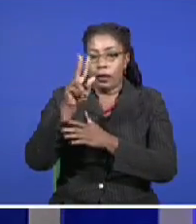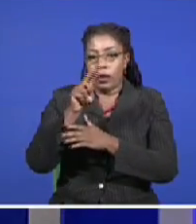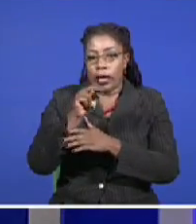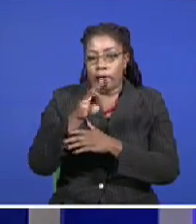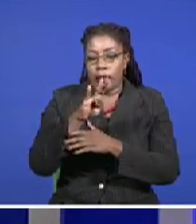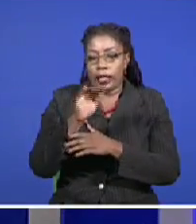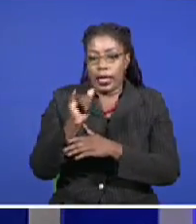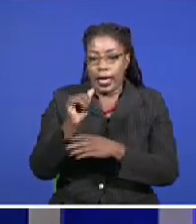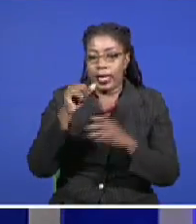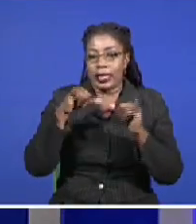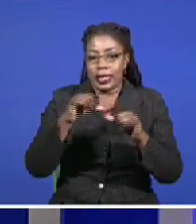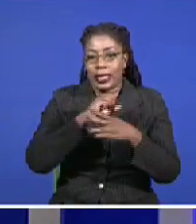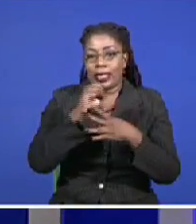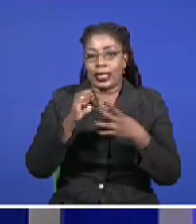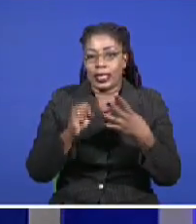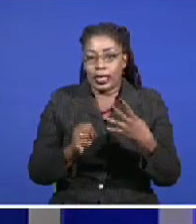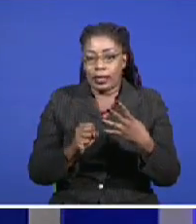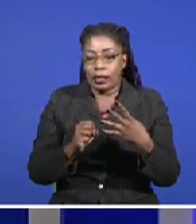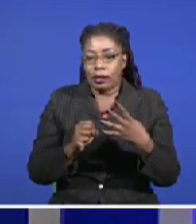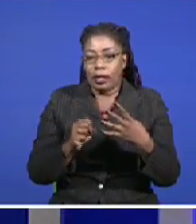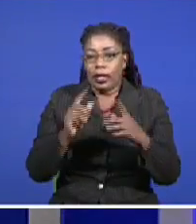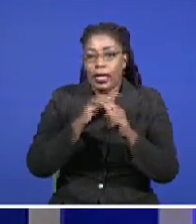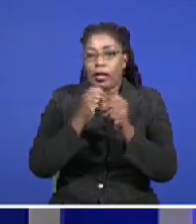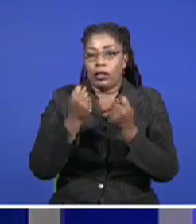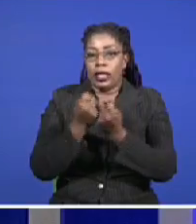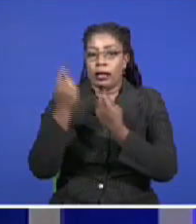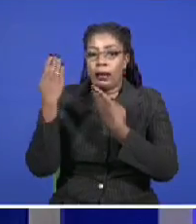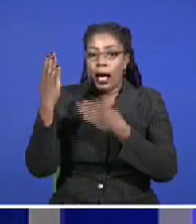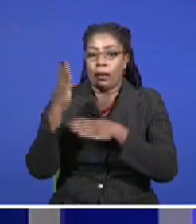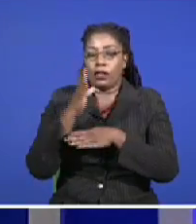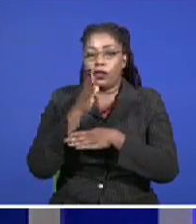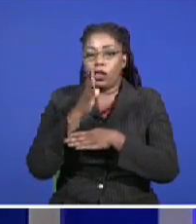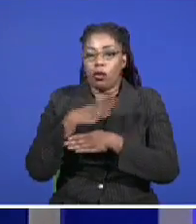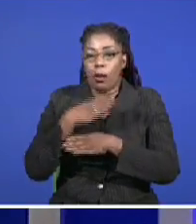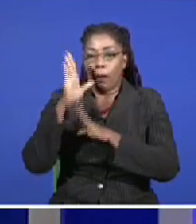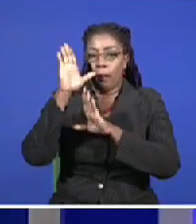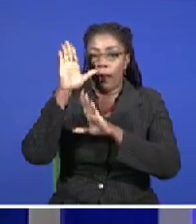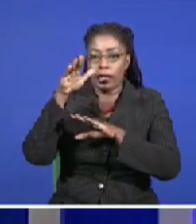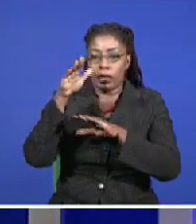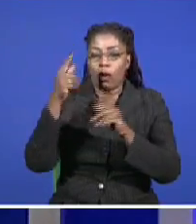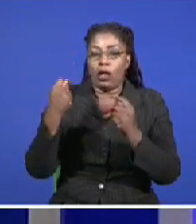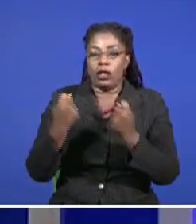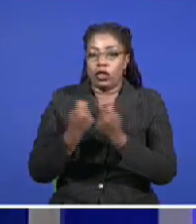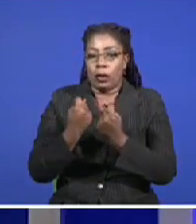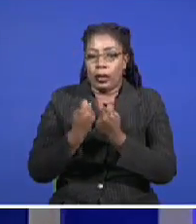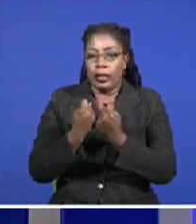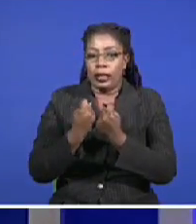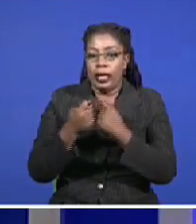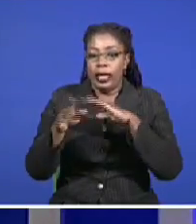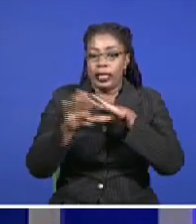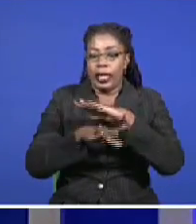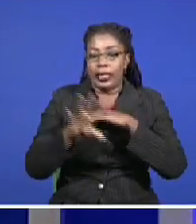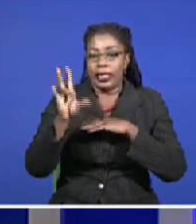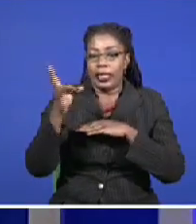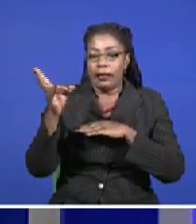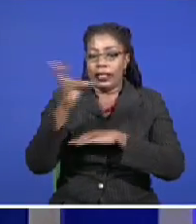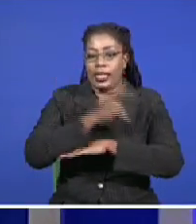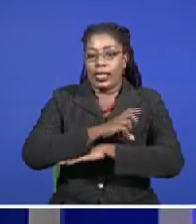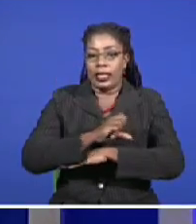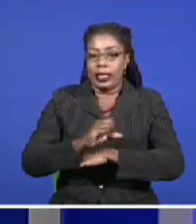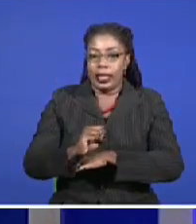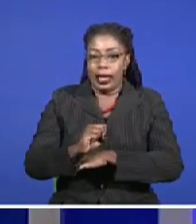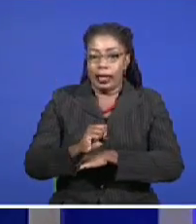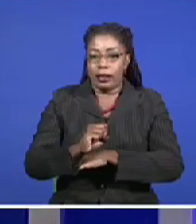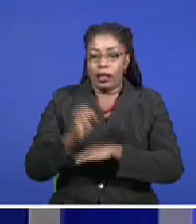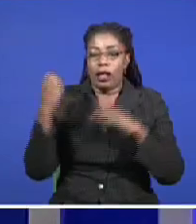season, Jonquel unable to suit up for Team Bahamas at the Women's Central Basket Tournament, which is now under 17 days away. Interim